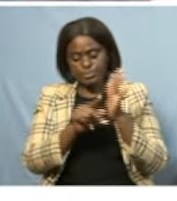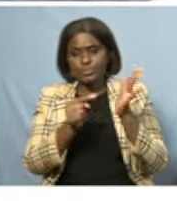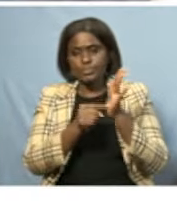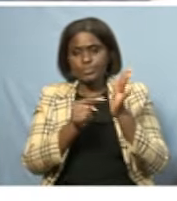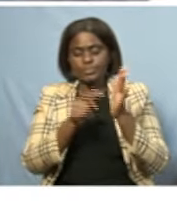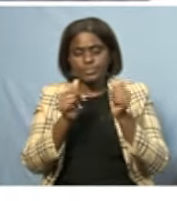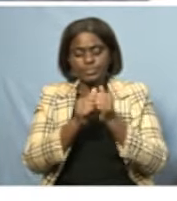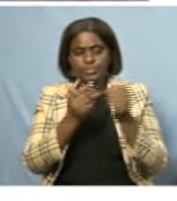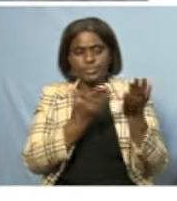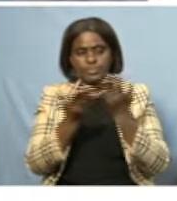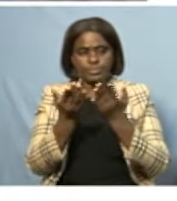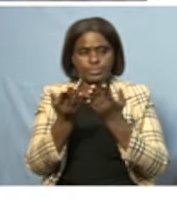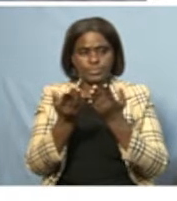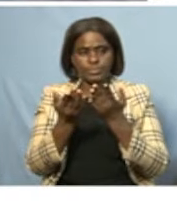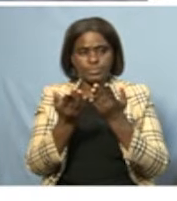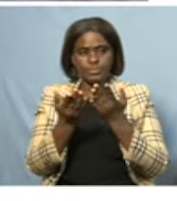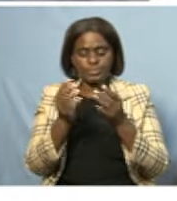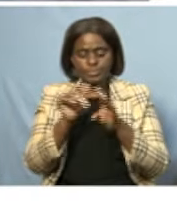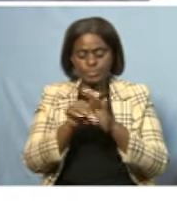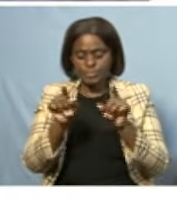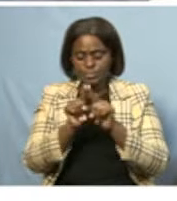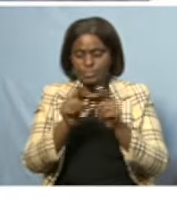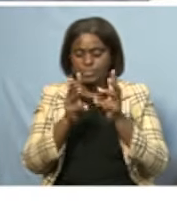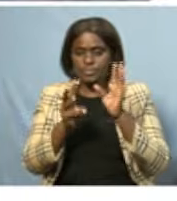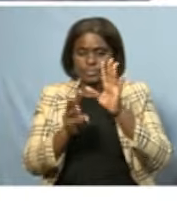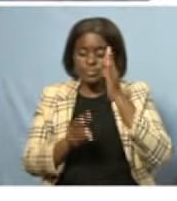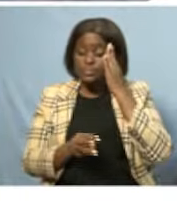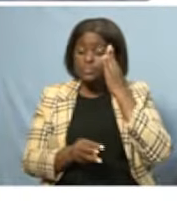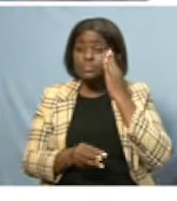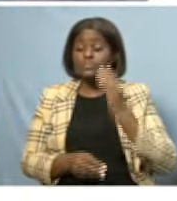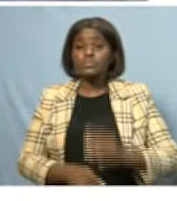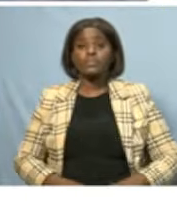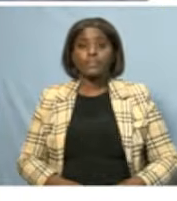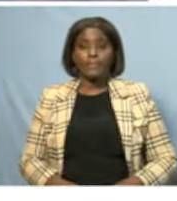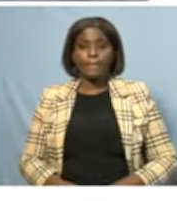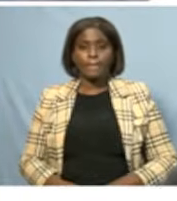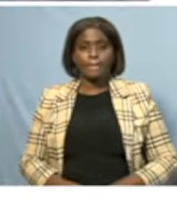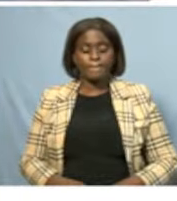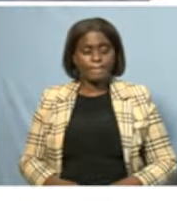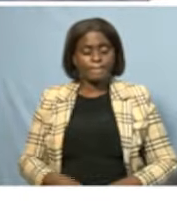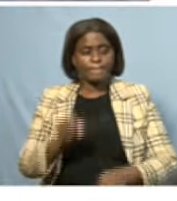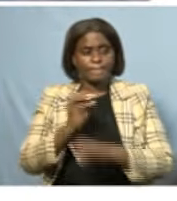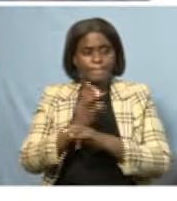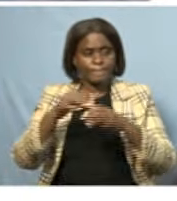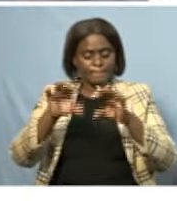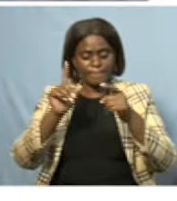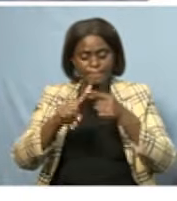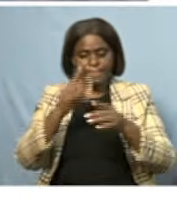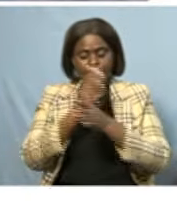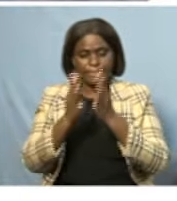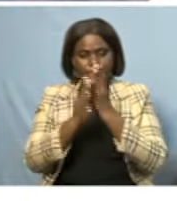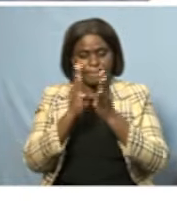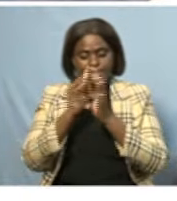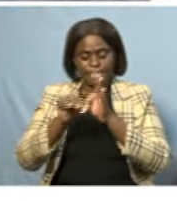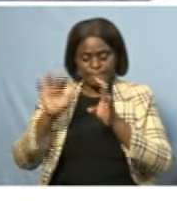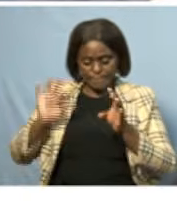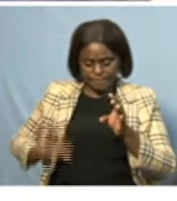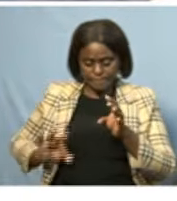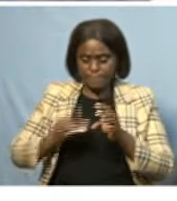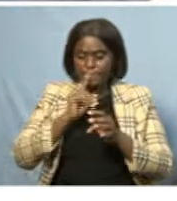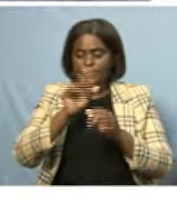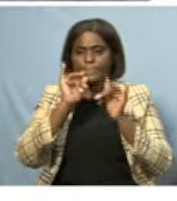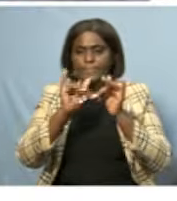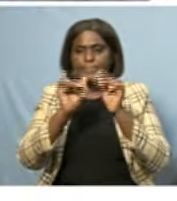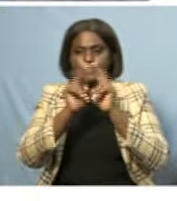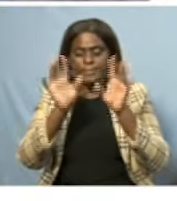implementation and service delivery. In this regard, the agricultural sector stands ready to continue building on the gains, ensuring that it